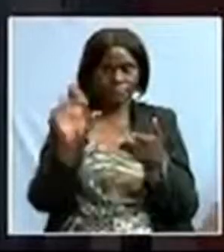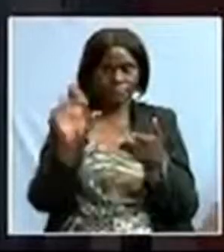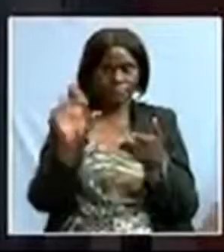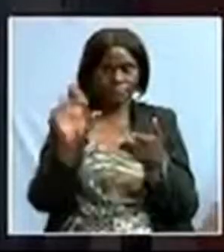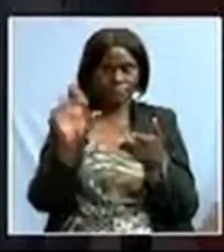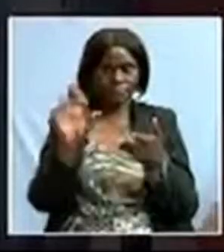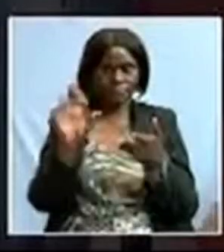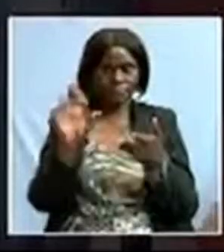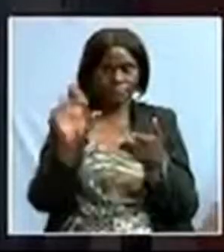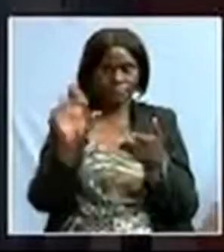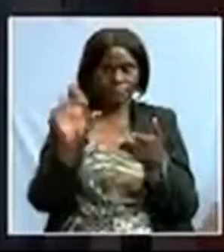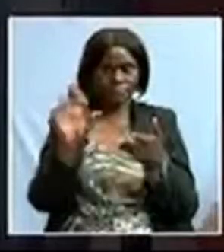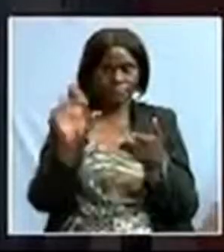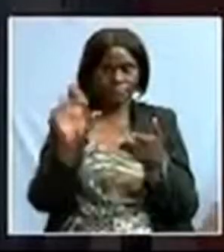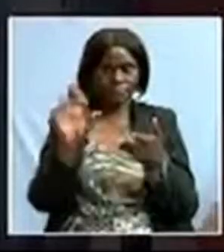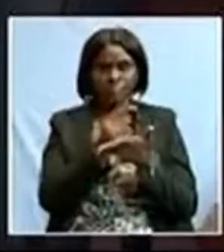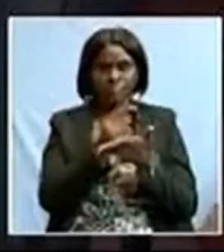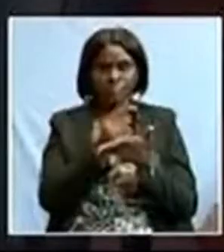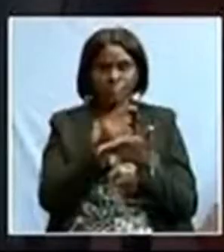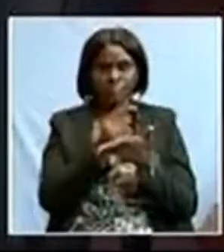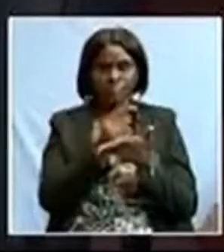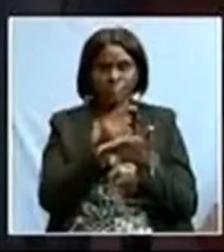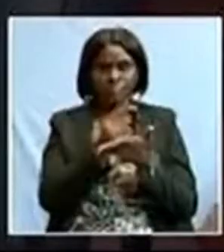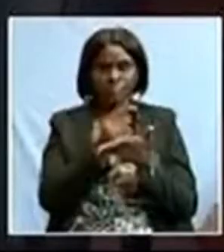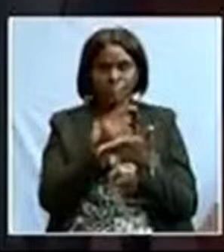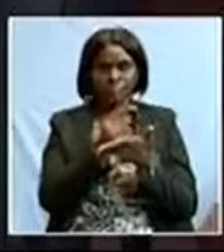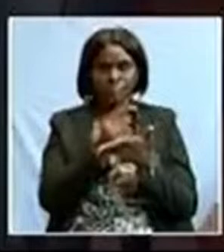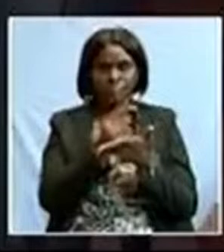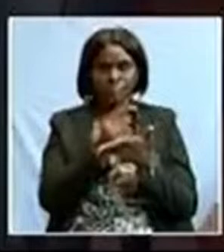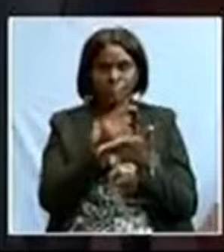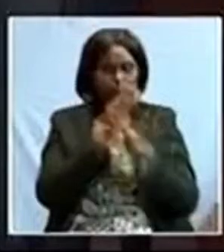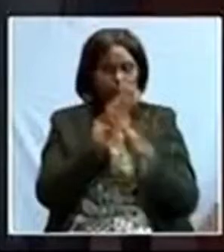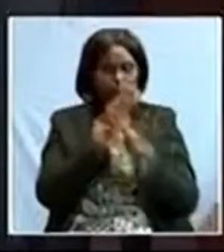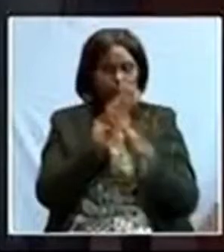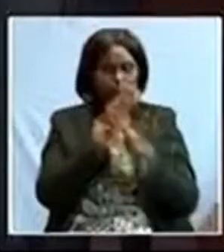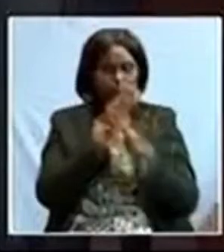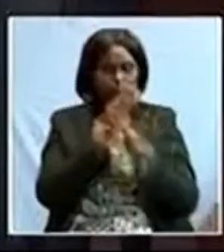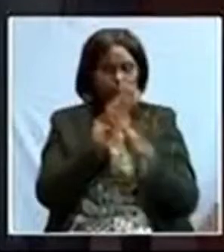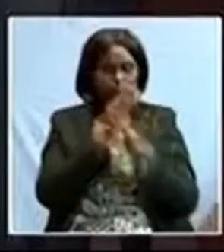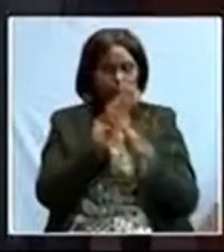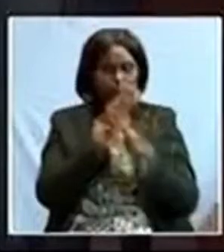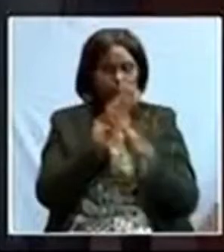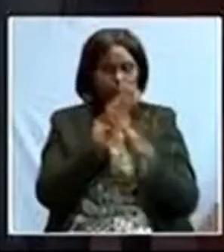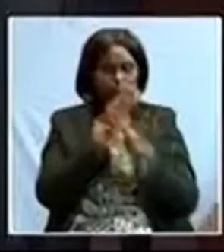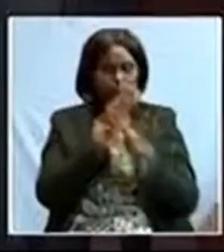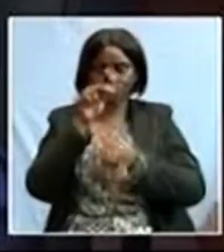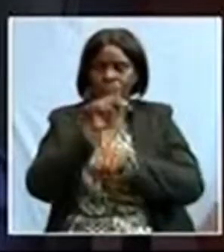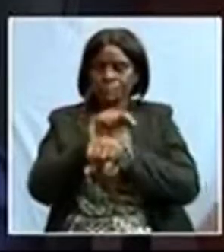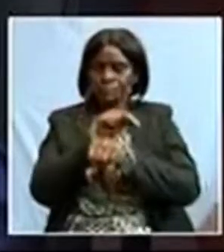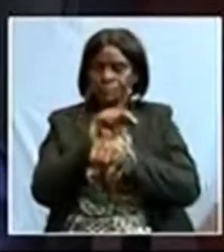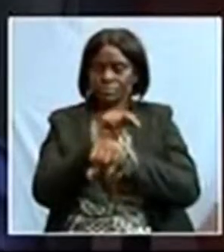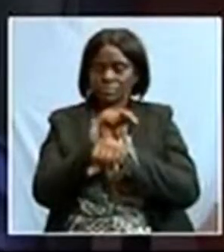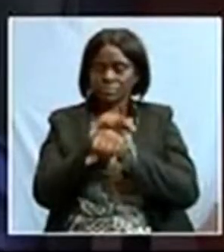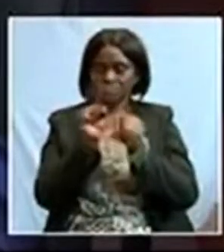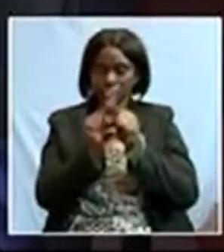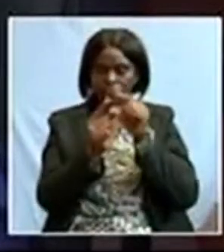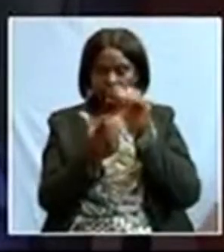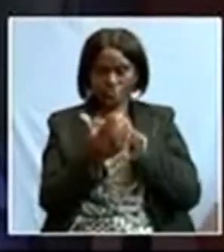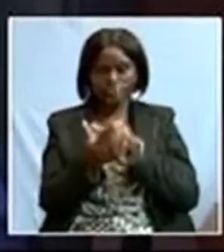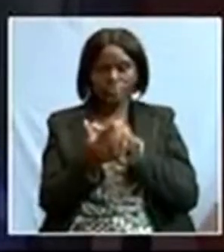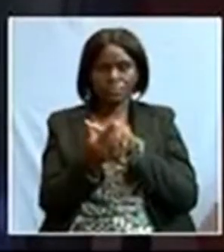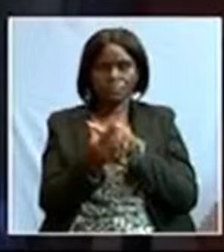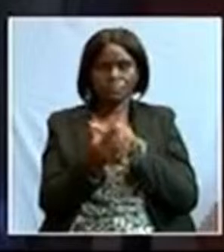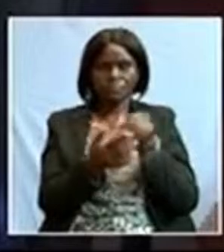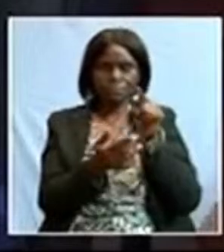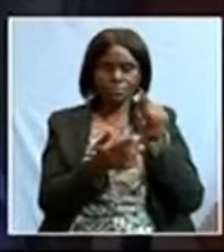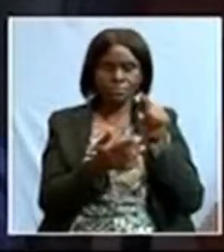revenue collected on ward infrastructure development projects. And